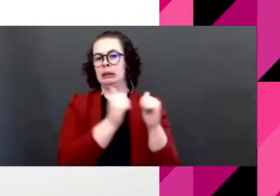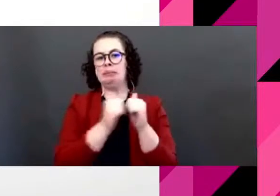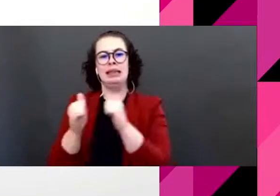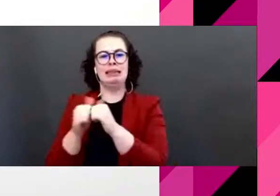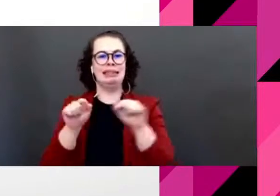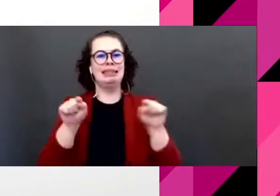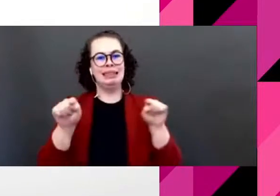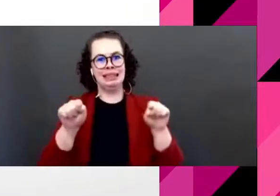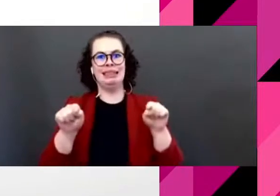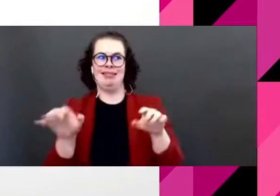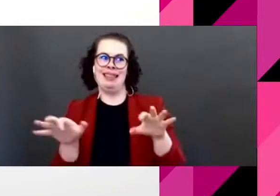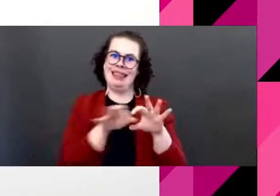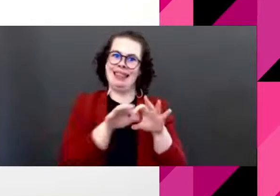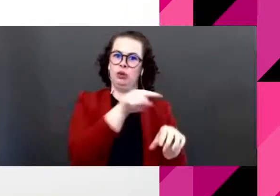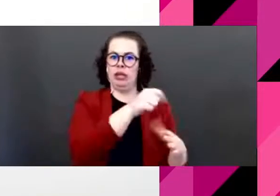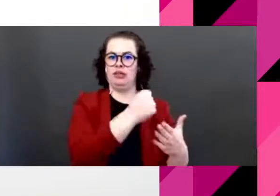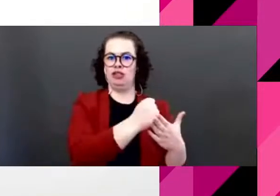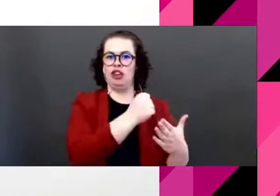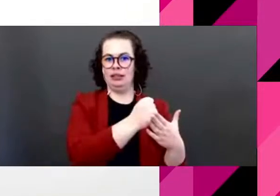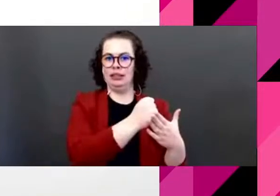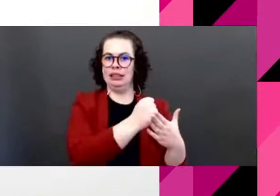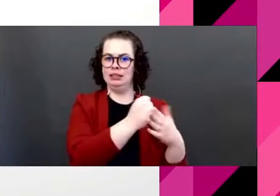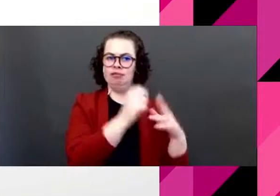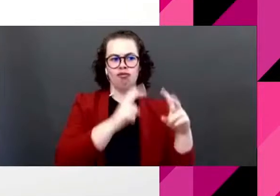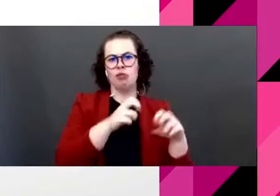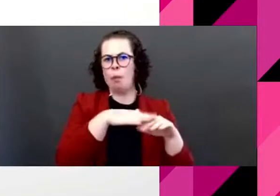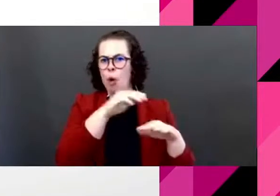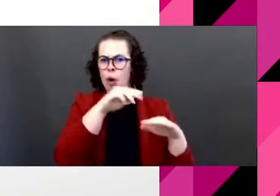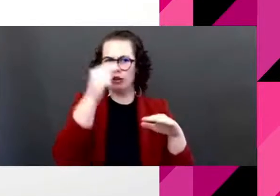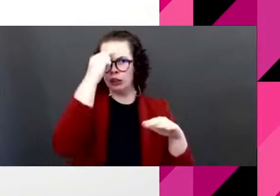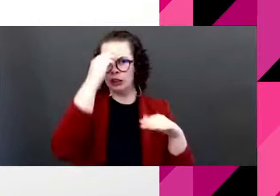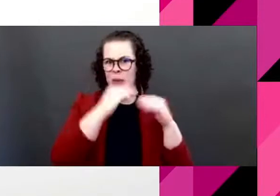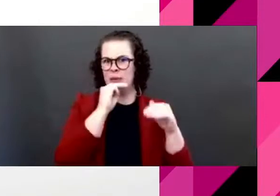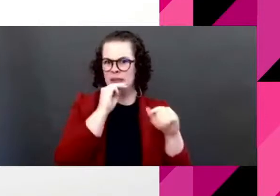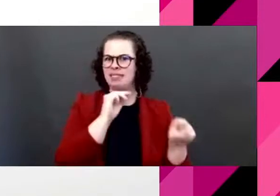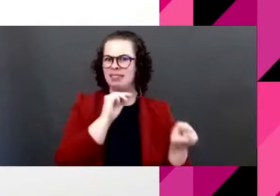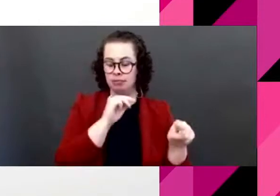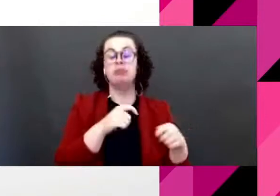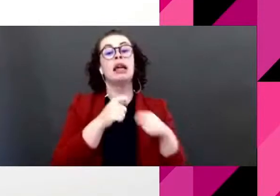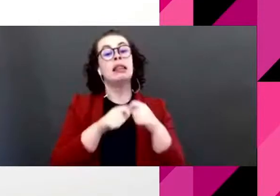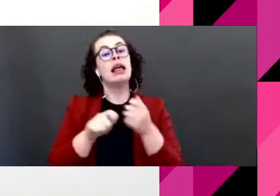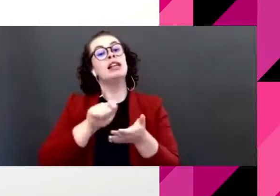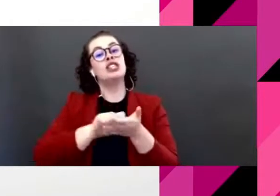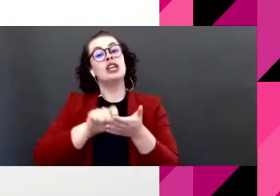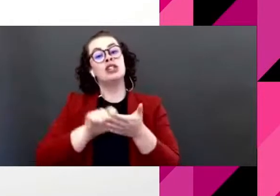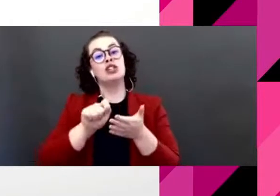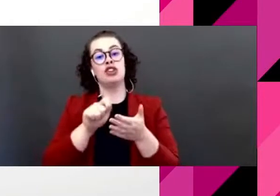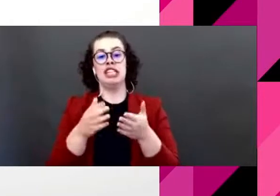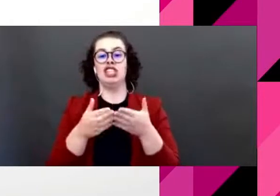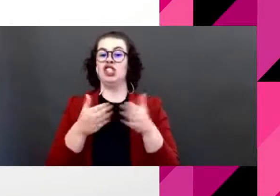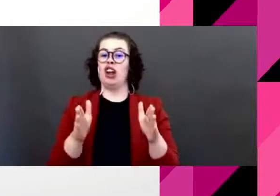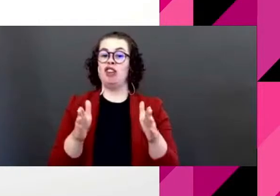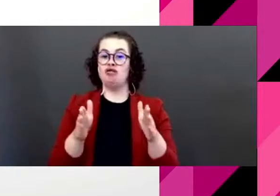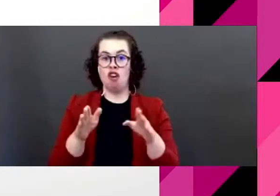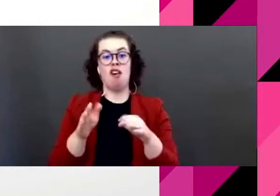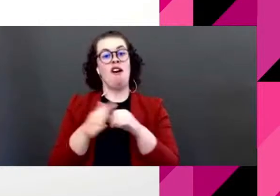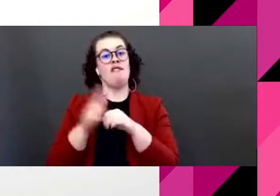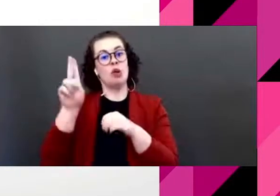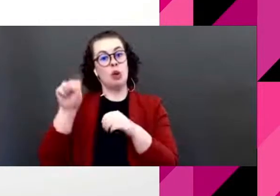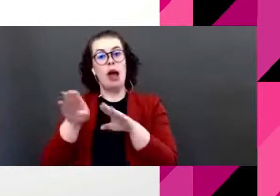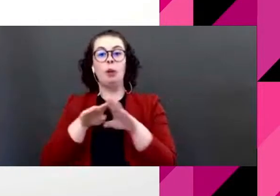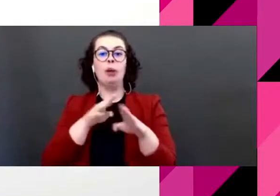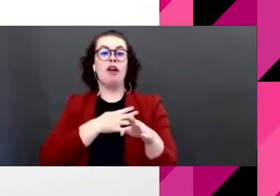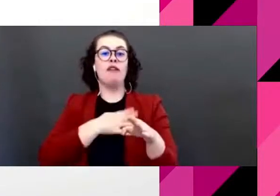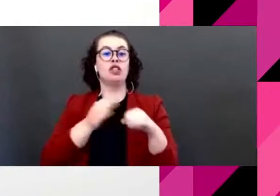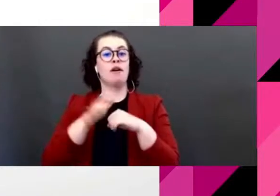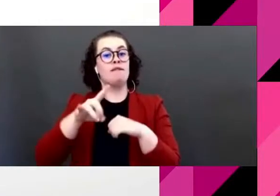this study. Then the Secretary General of the UN, together with the Office of the High Commissioner, have